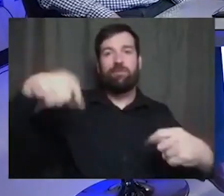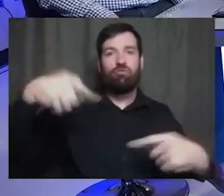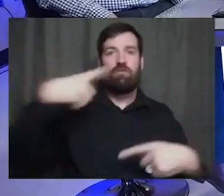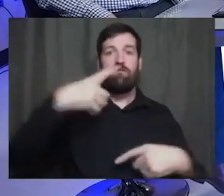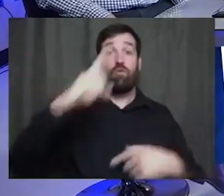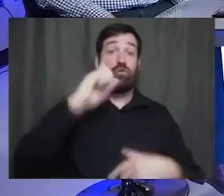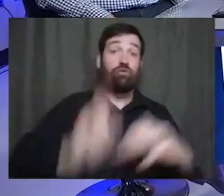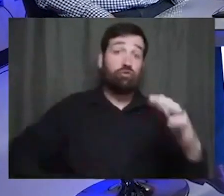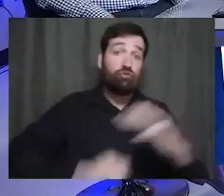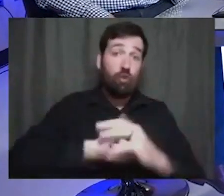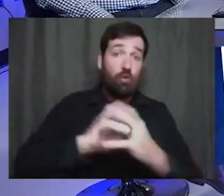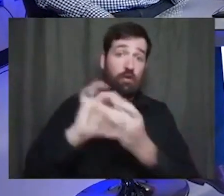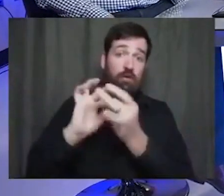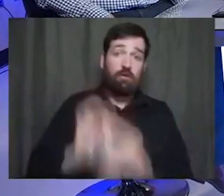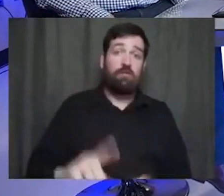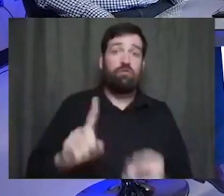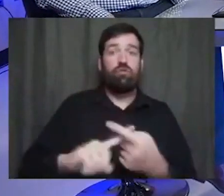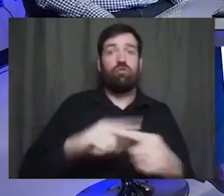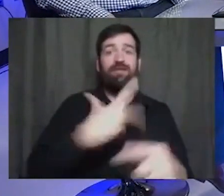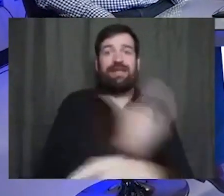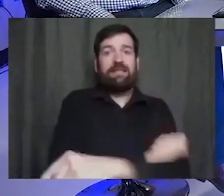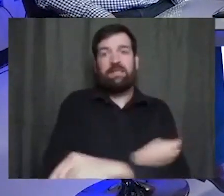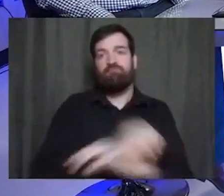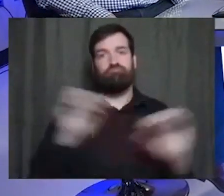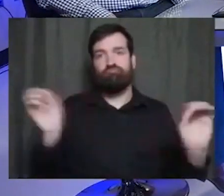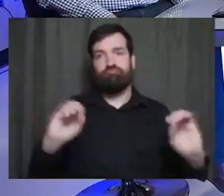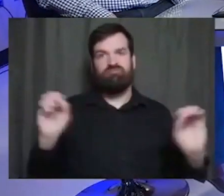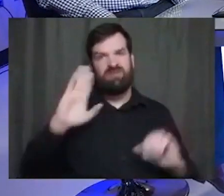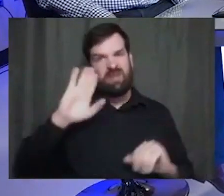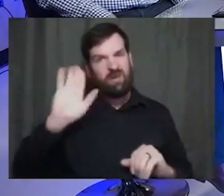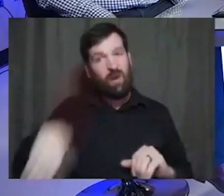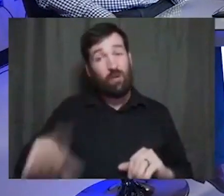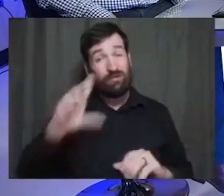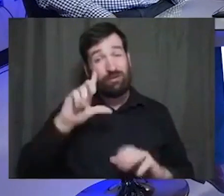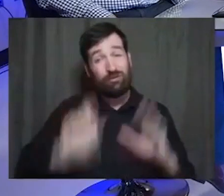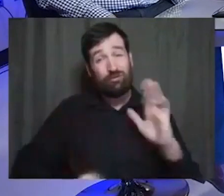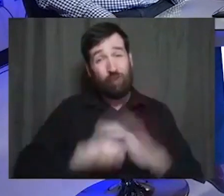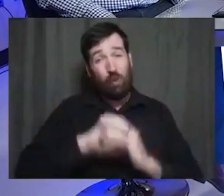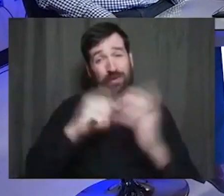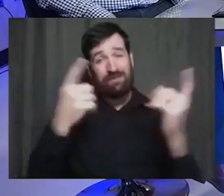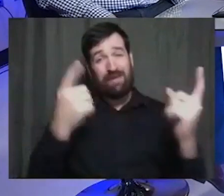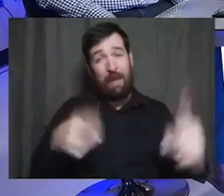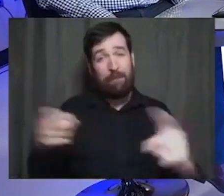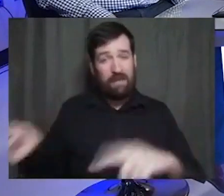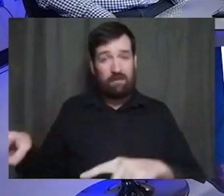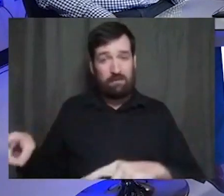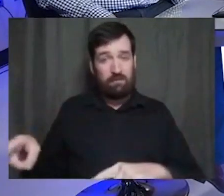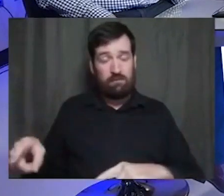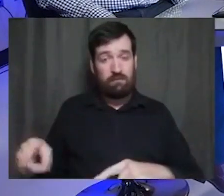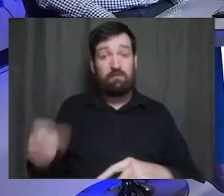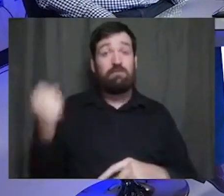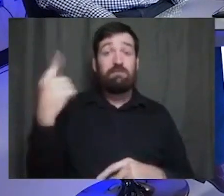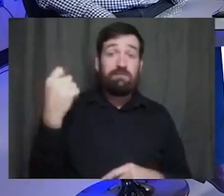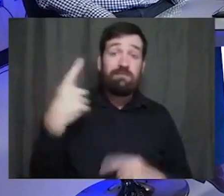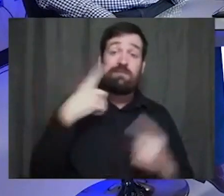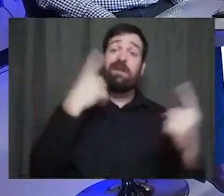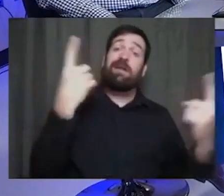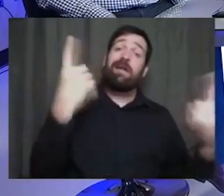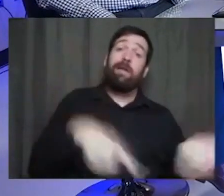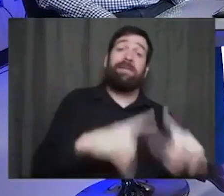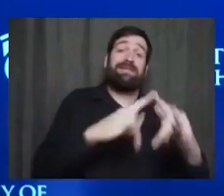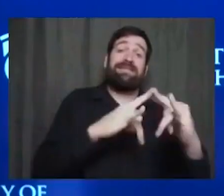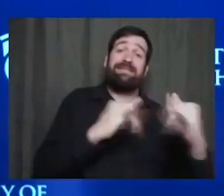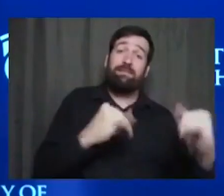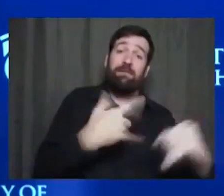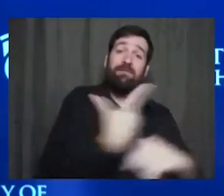vaccines. And again, we know that strokes can happen, and just because they happen around the time of vaccine does not mean they are